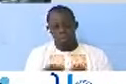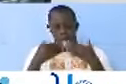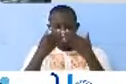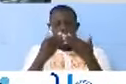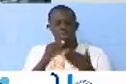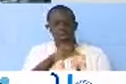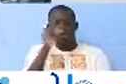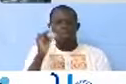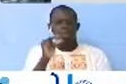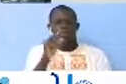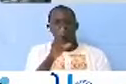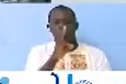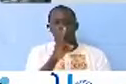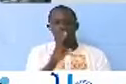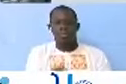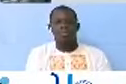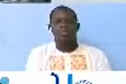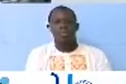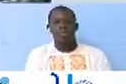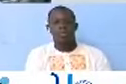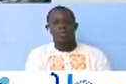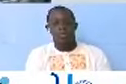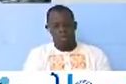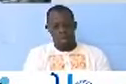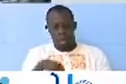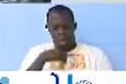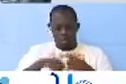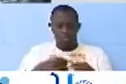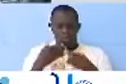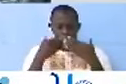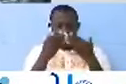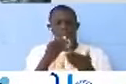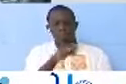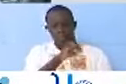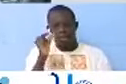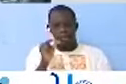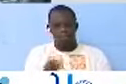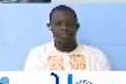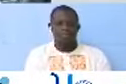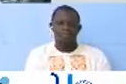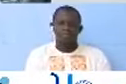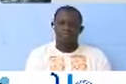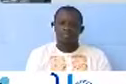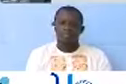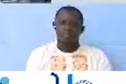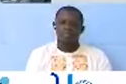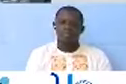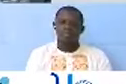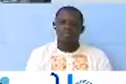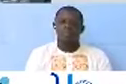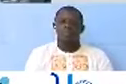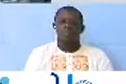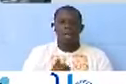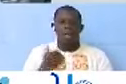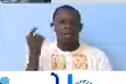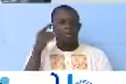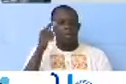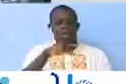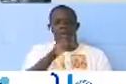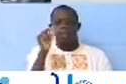names? Told the number. I'm going to told you then. I'm about to mention the names. Sala Tomele. I had the name